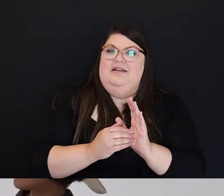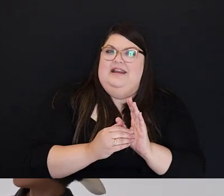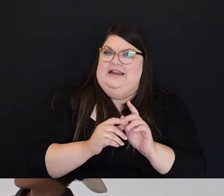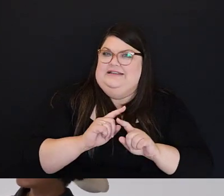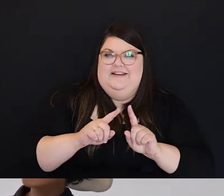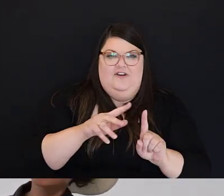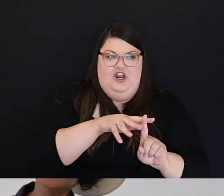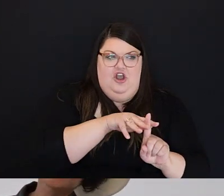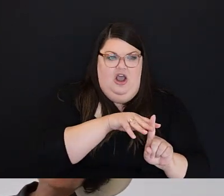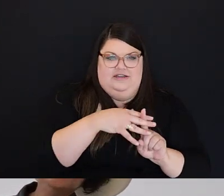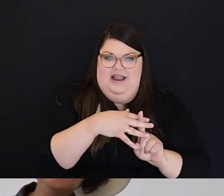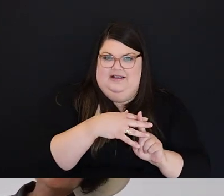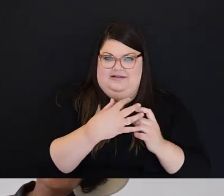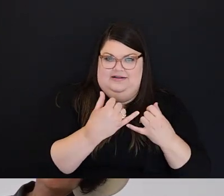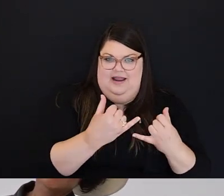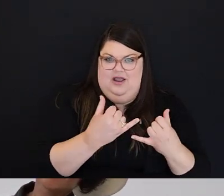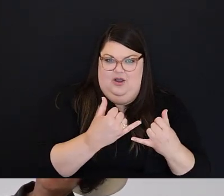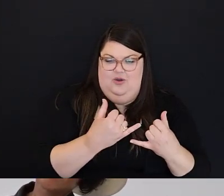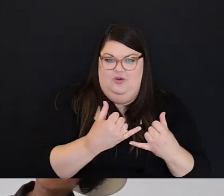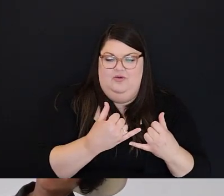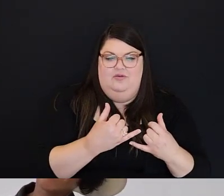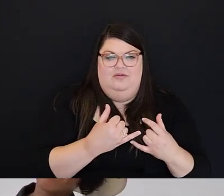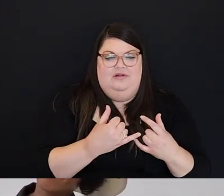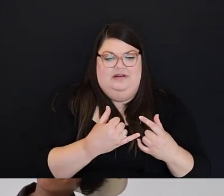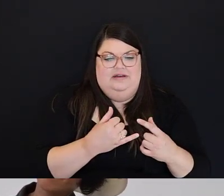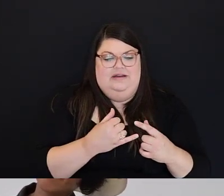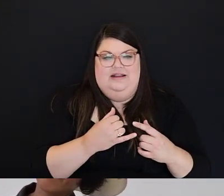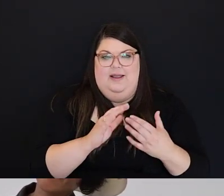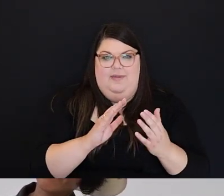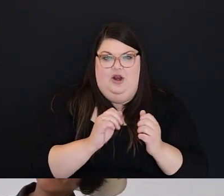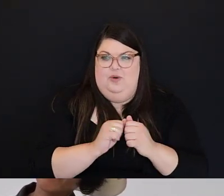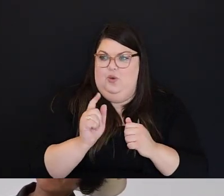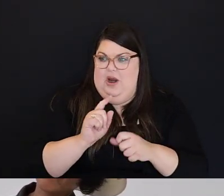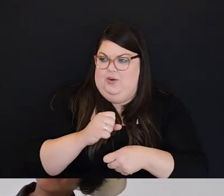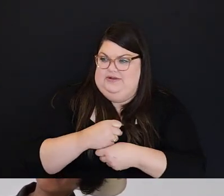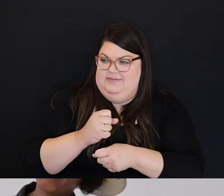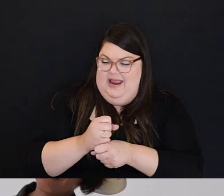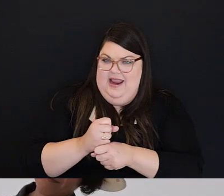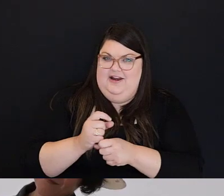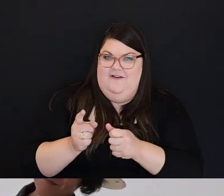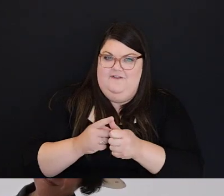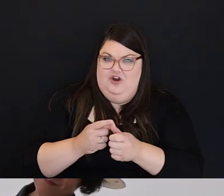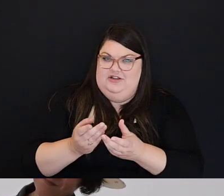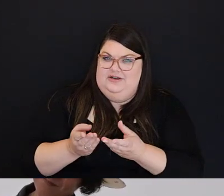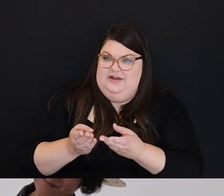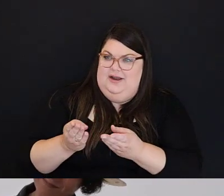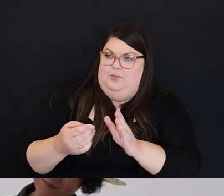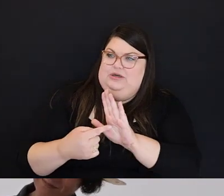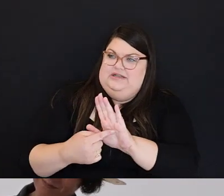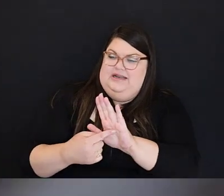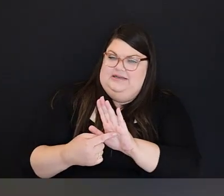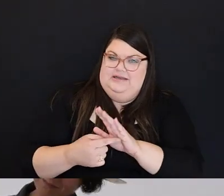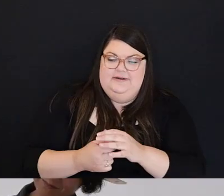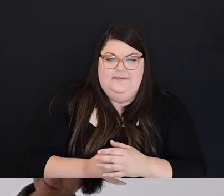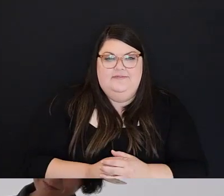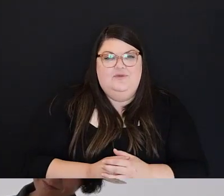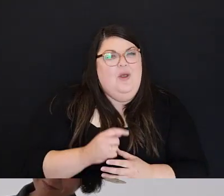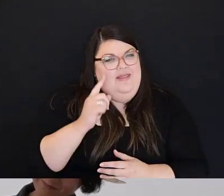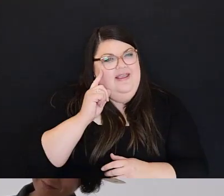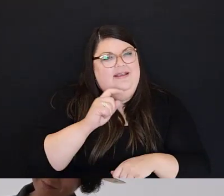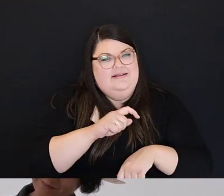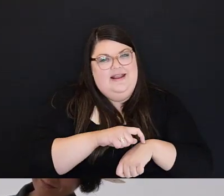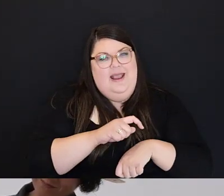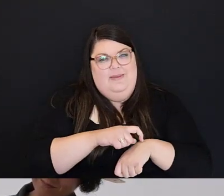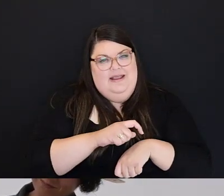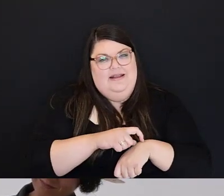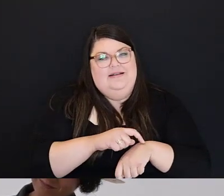very different, you know, place and land than where it was made and where it was first presented. And so I think that like timing